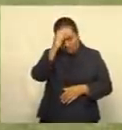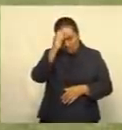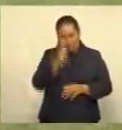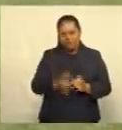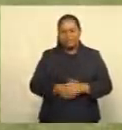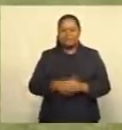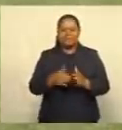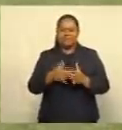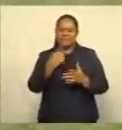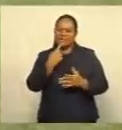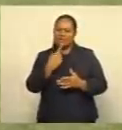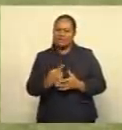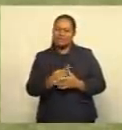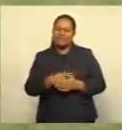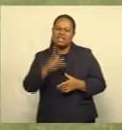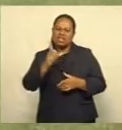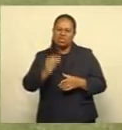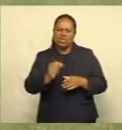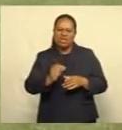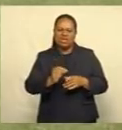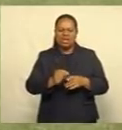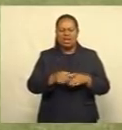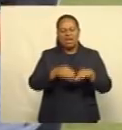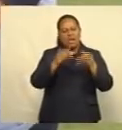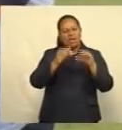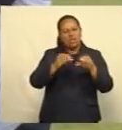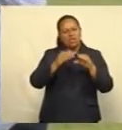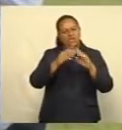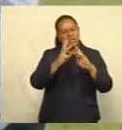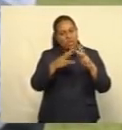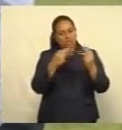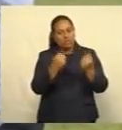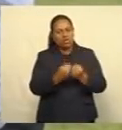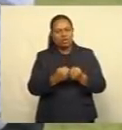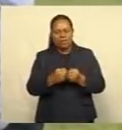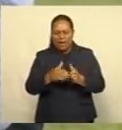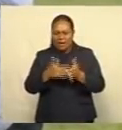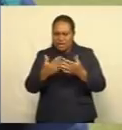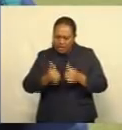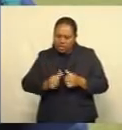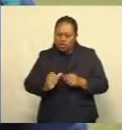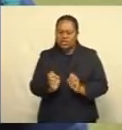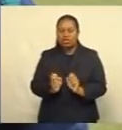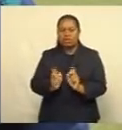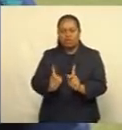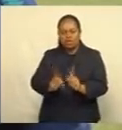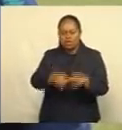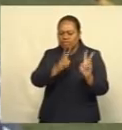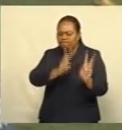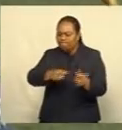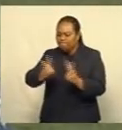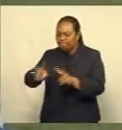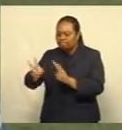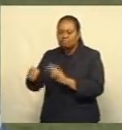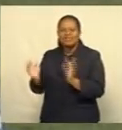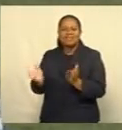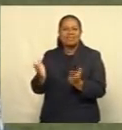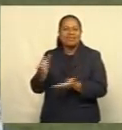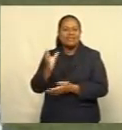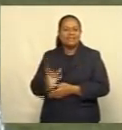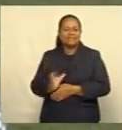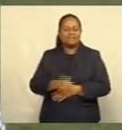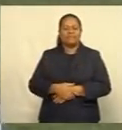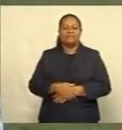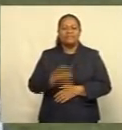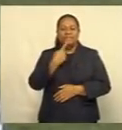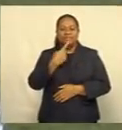conducting clinics for Fiji Rugby Union Super Week, and he's also using the opportunity to look for potential players. The Fiji Under-15